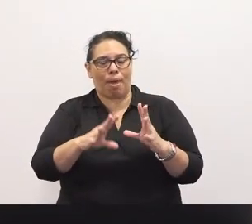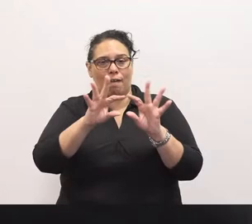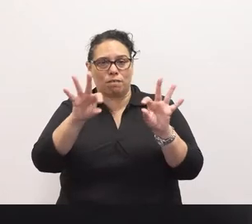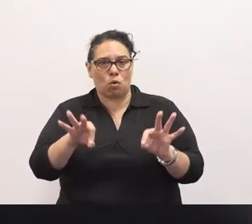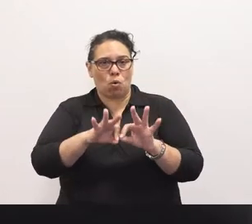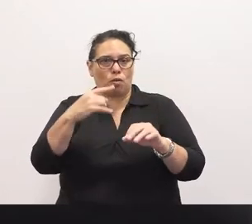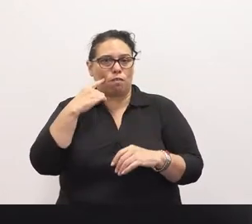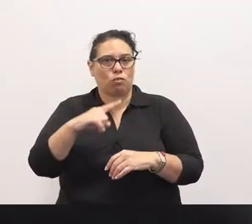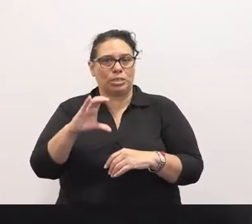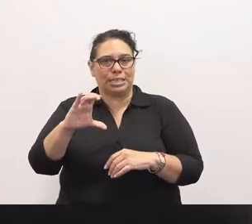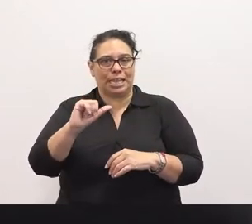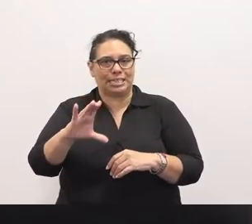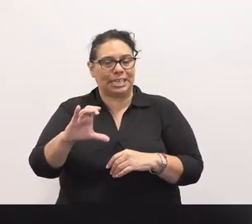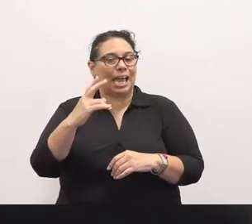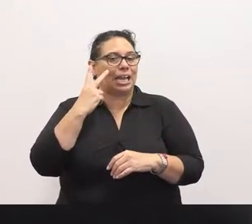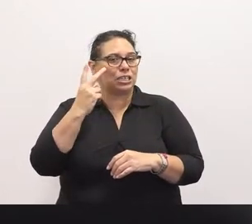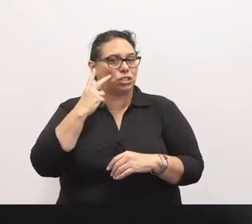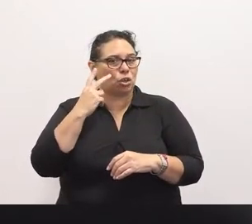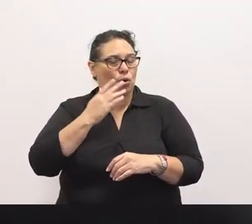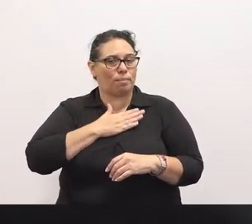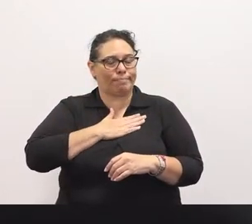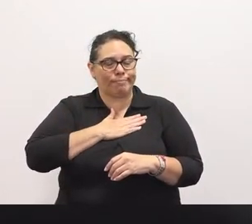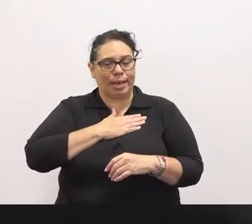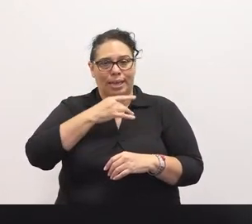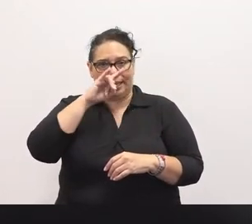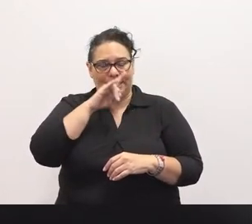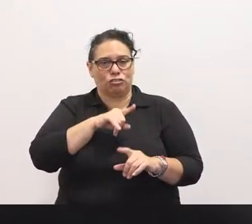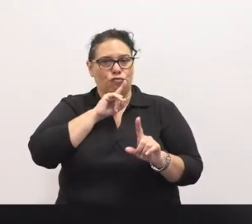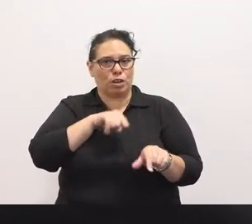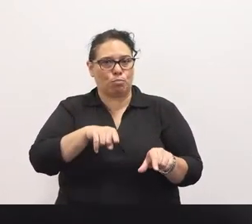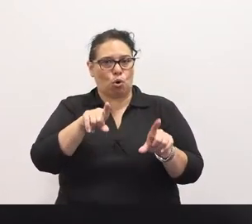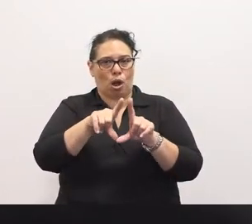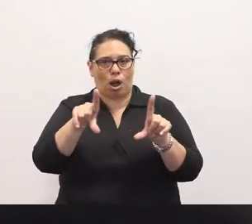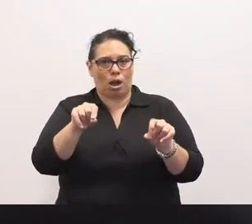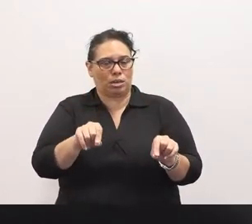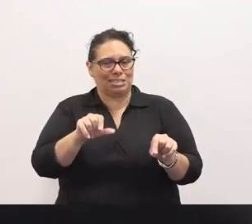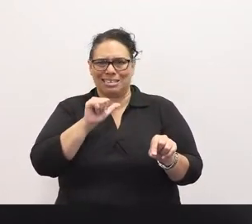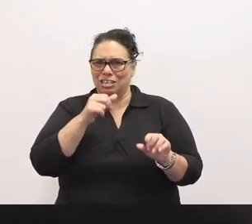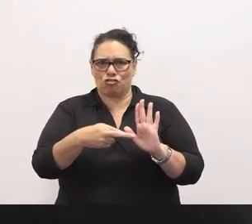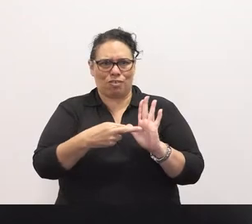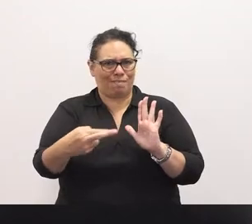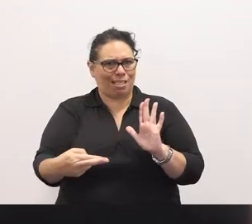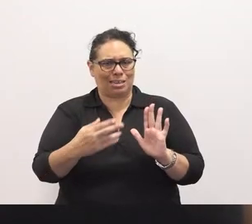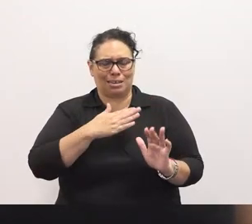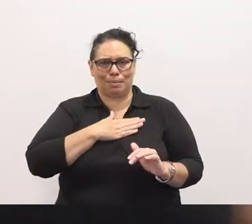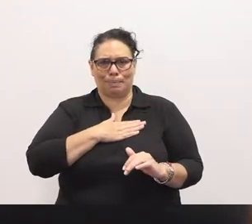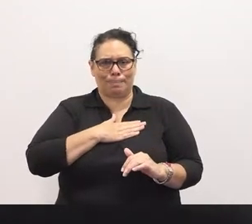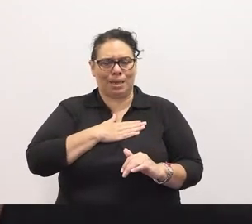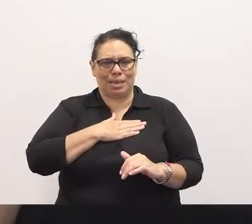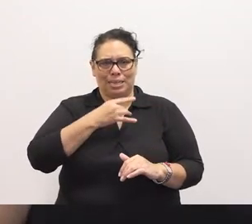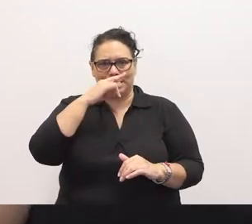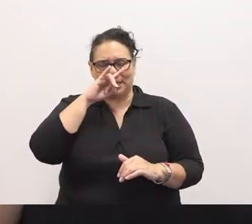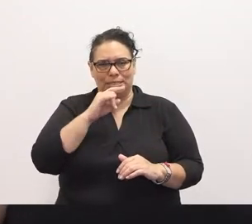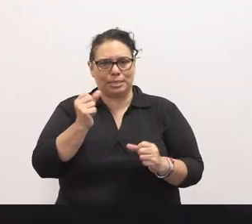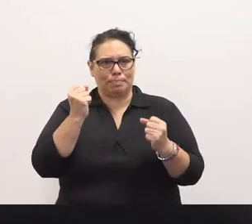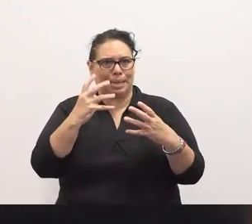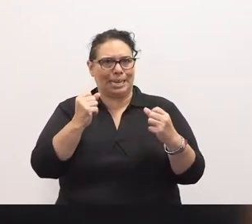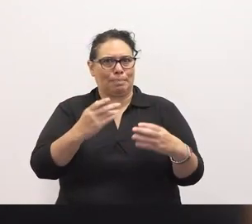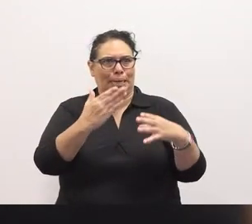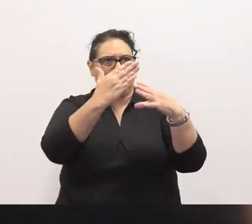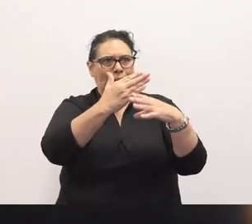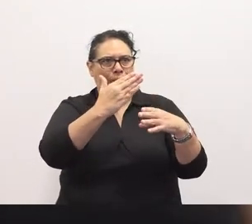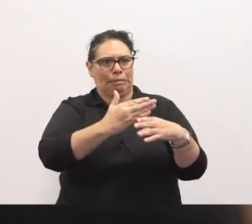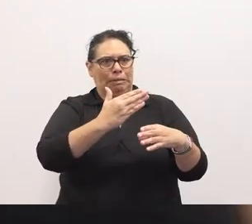my child's report cards. The report card did not reflect my child. The lovely number one is marked in all categories with many interventions listed in a